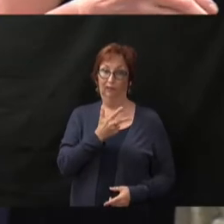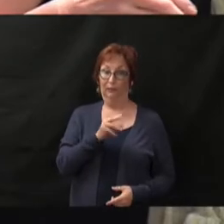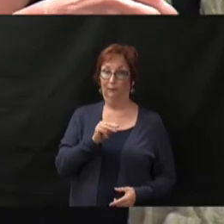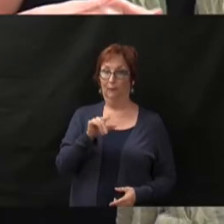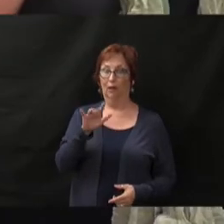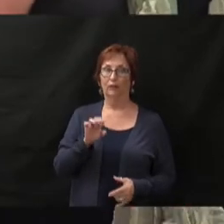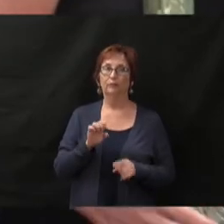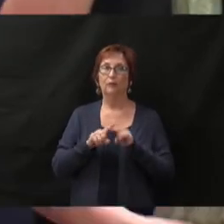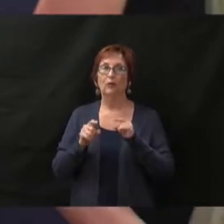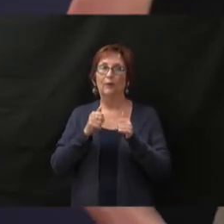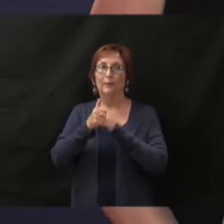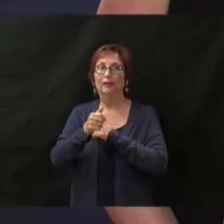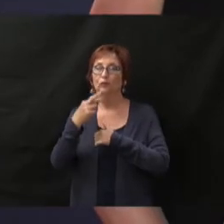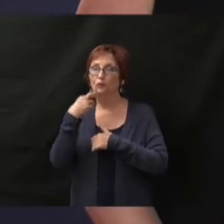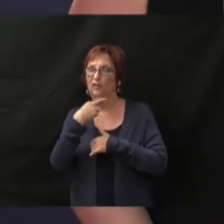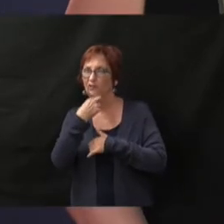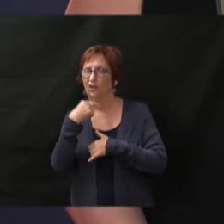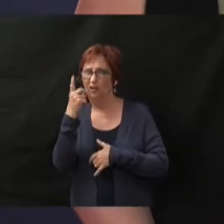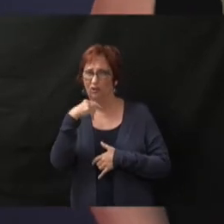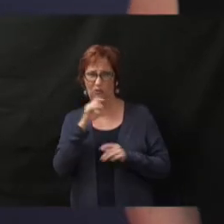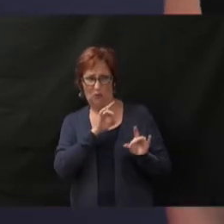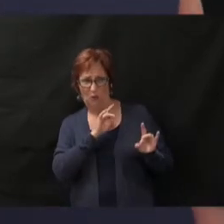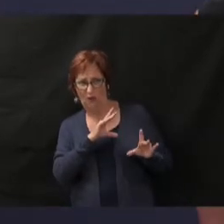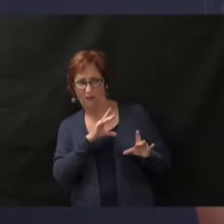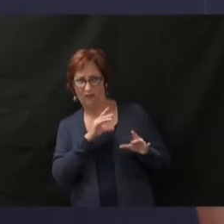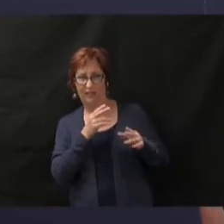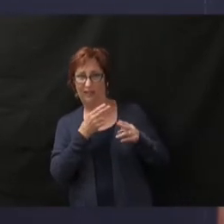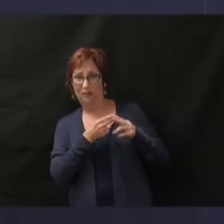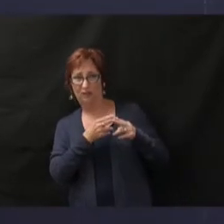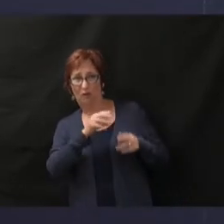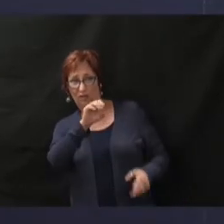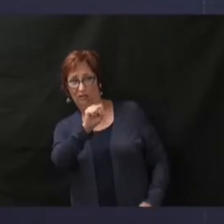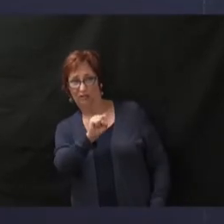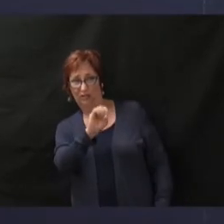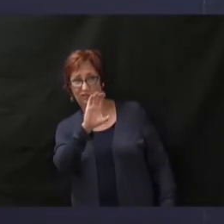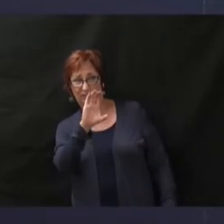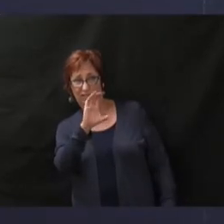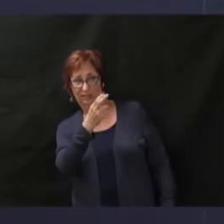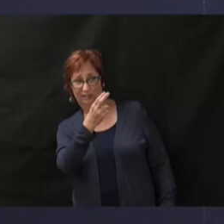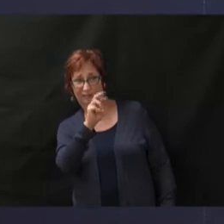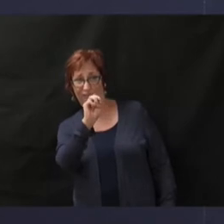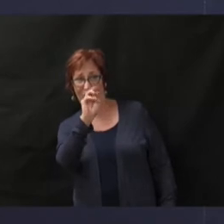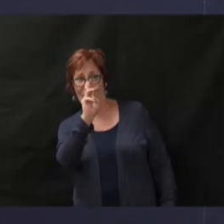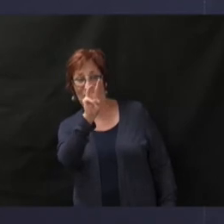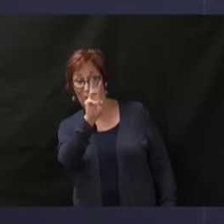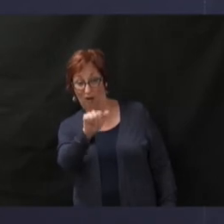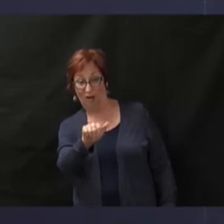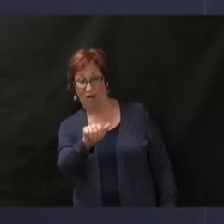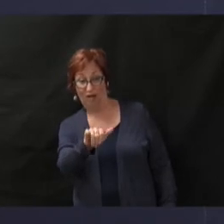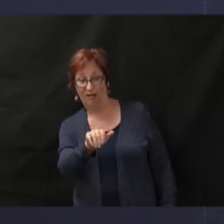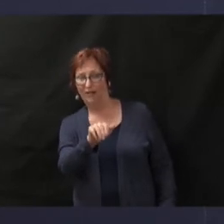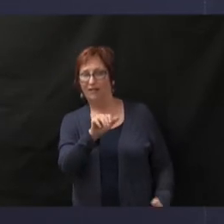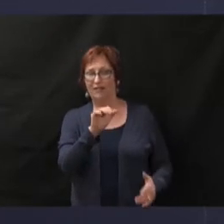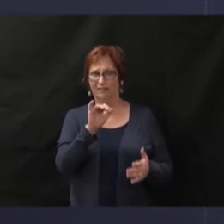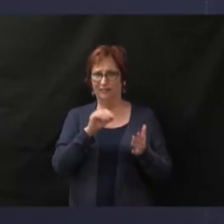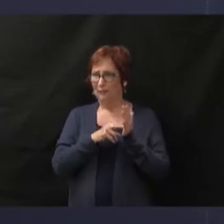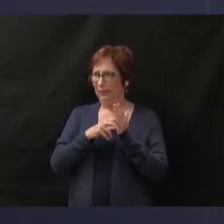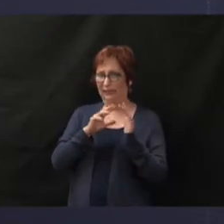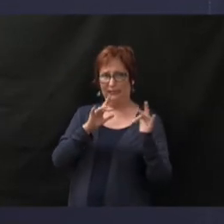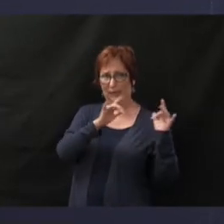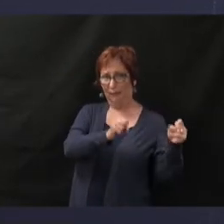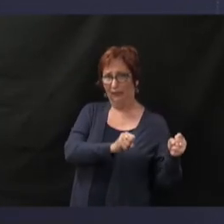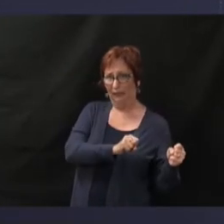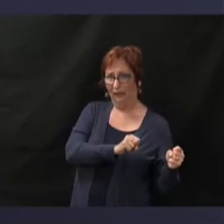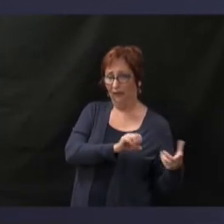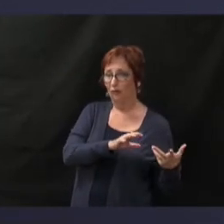passed a restaurant, and it looked like a dump and was called Schwa. And I said, does that mean it's empty? Anyway, when I went back home and checked,